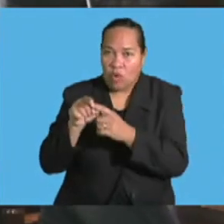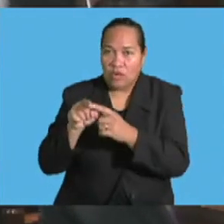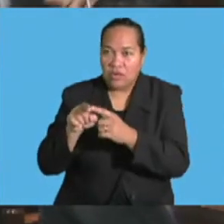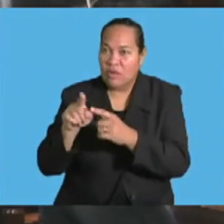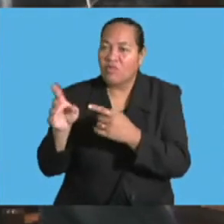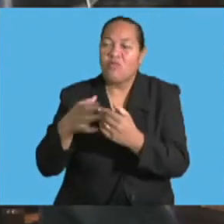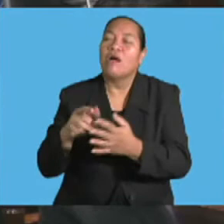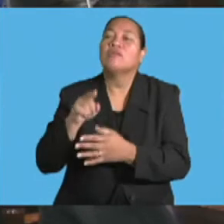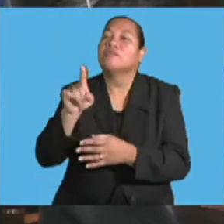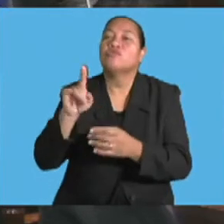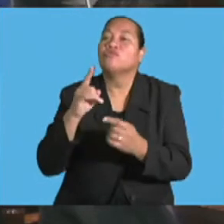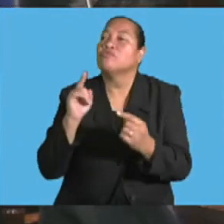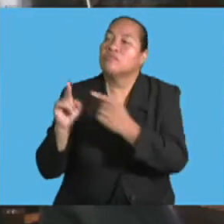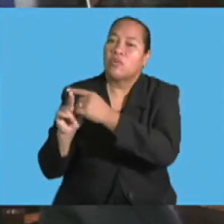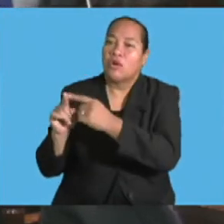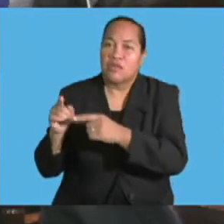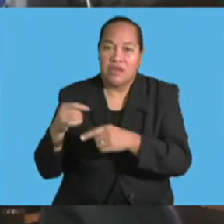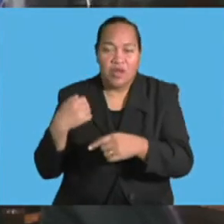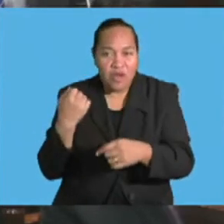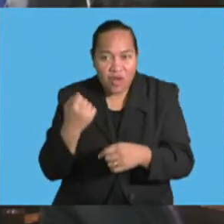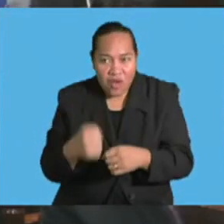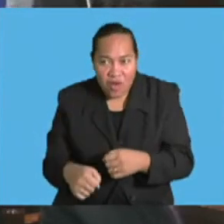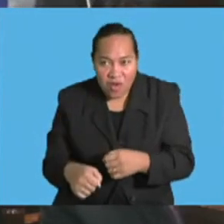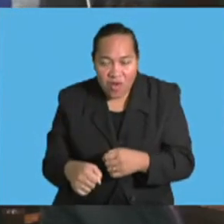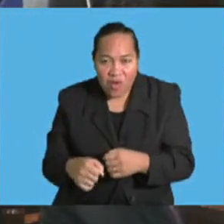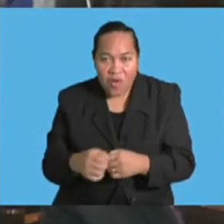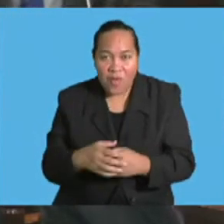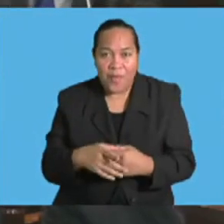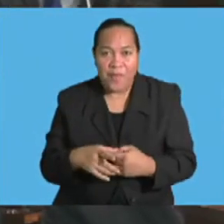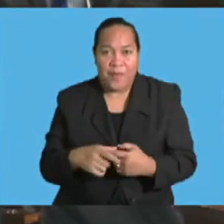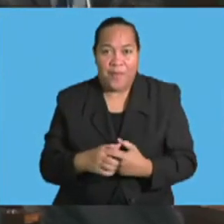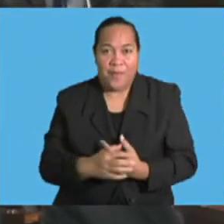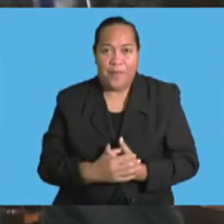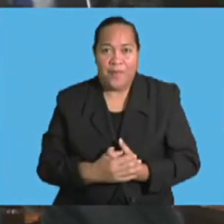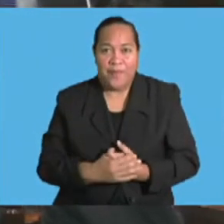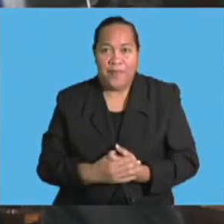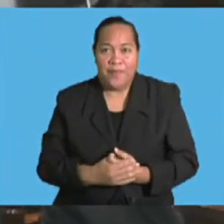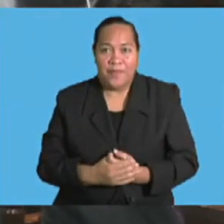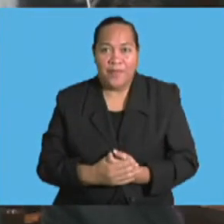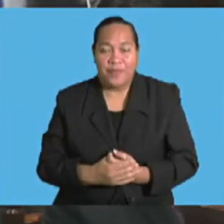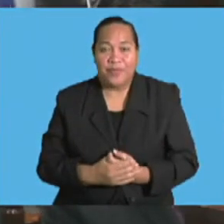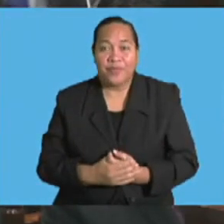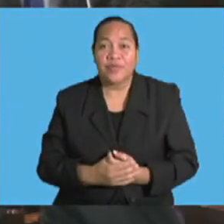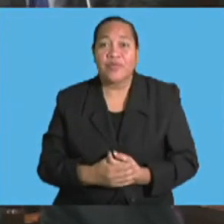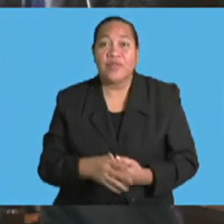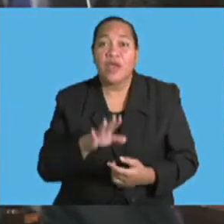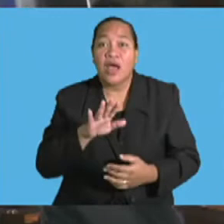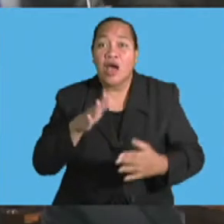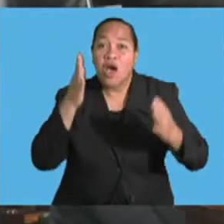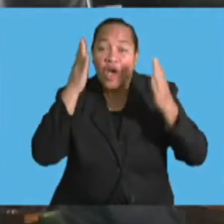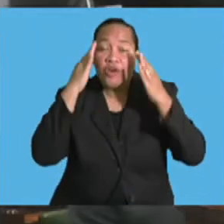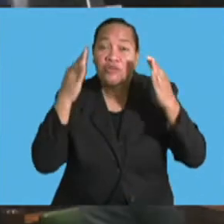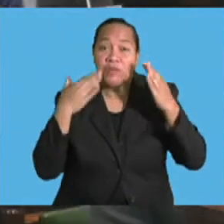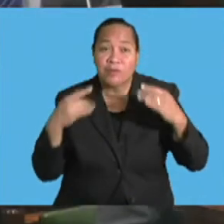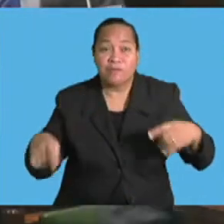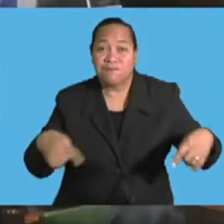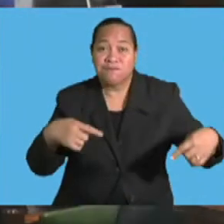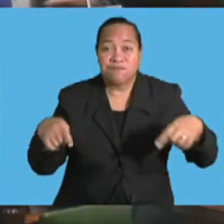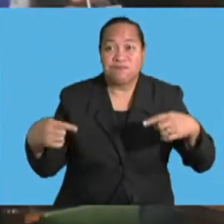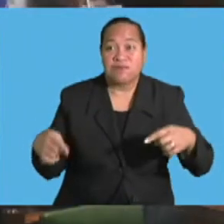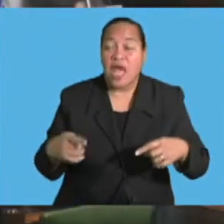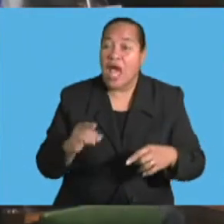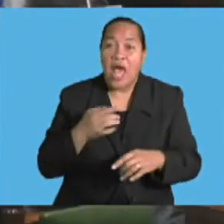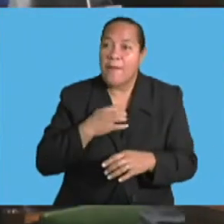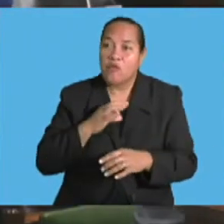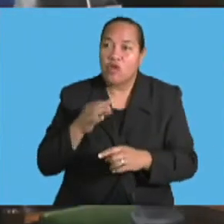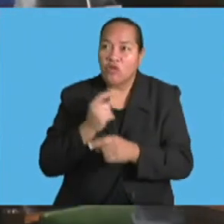it was he was referring to. And What am I referring to? Honourable Speaker, it is not what I was talking